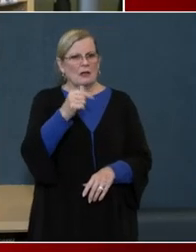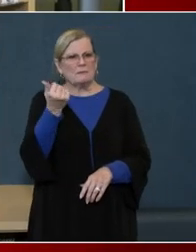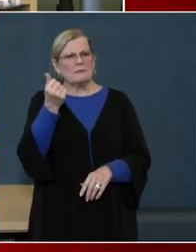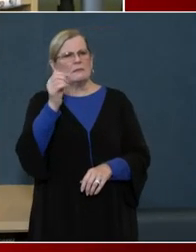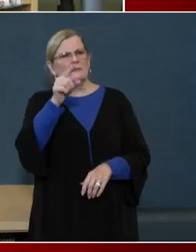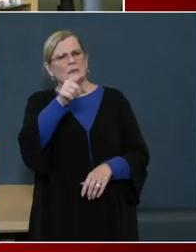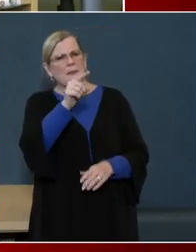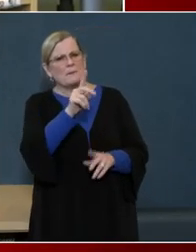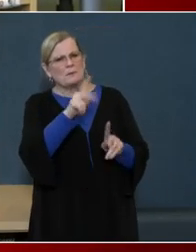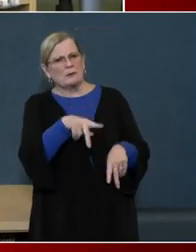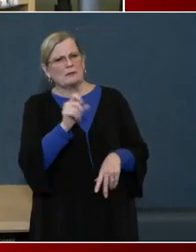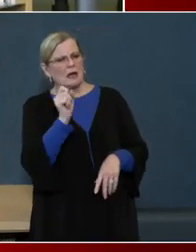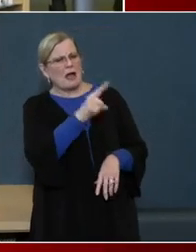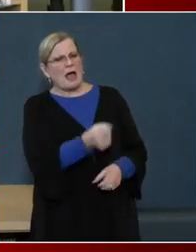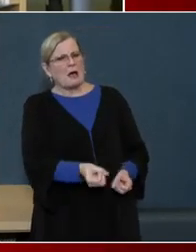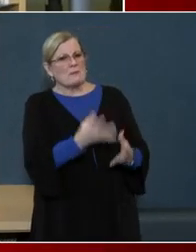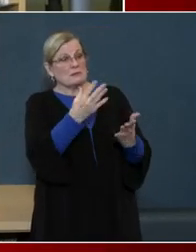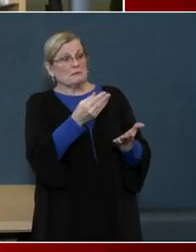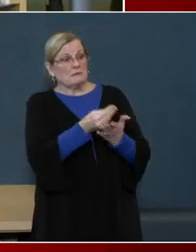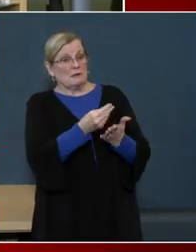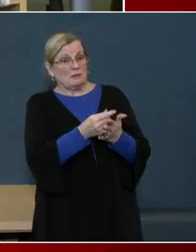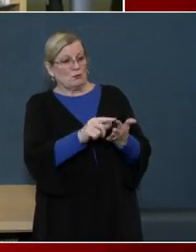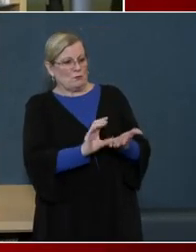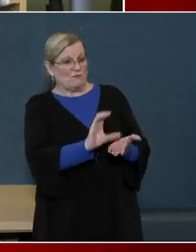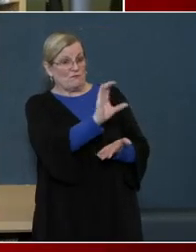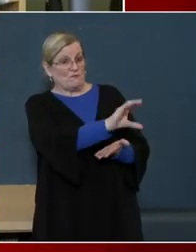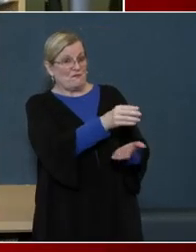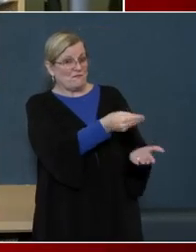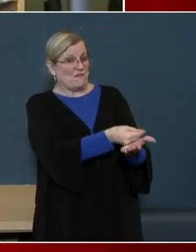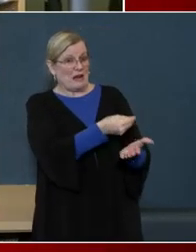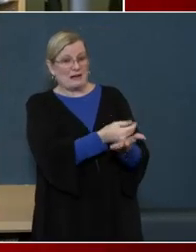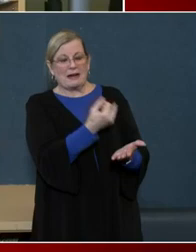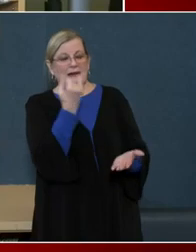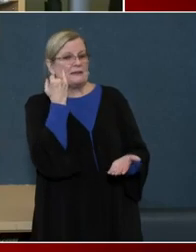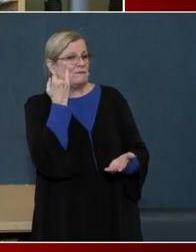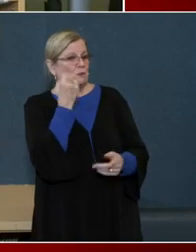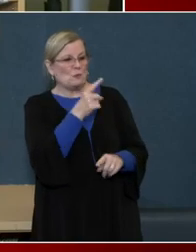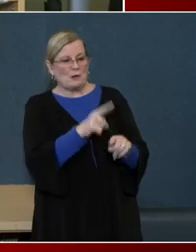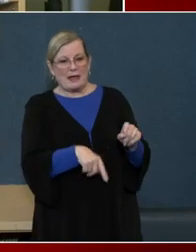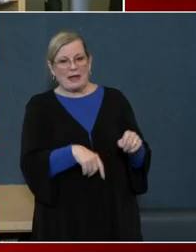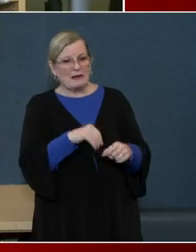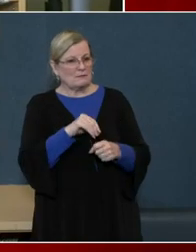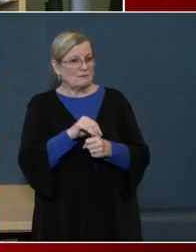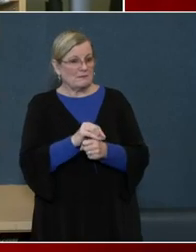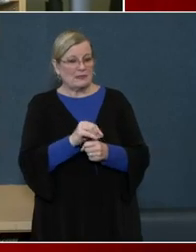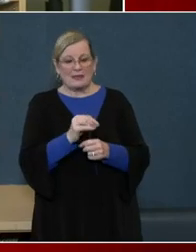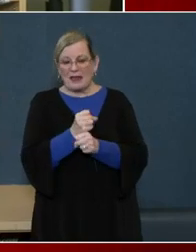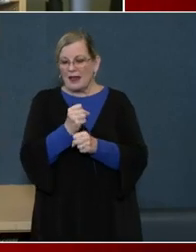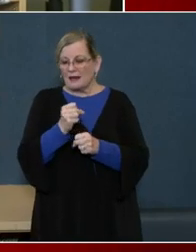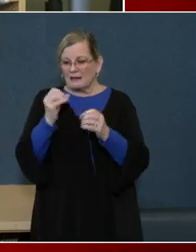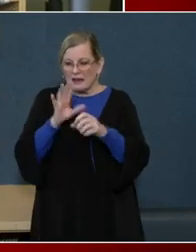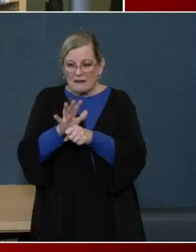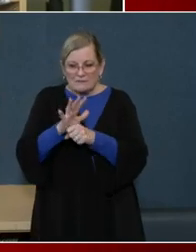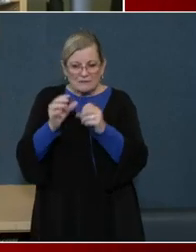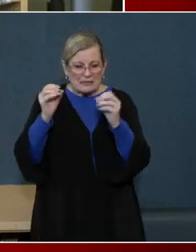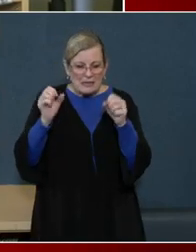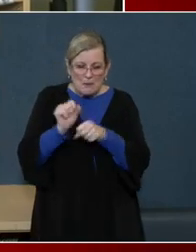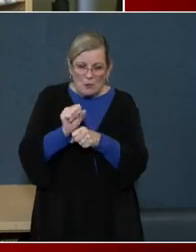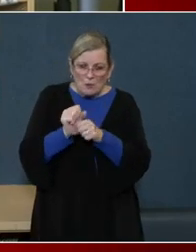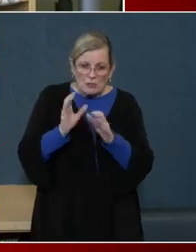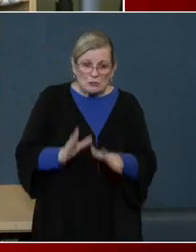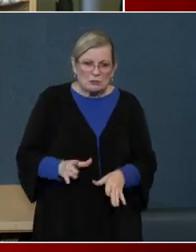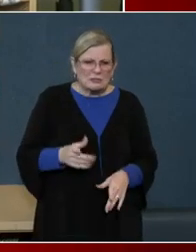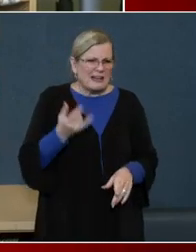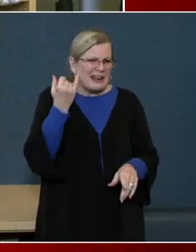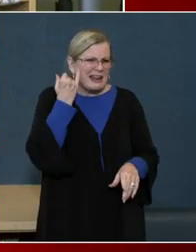teachers to staff if you can't get them from school system employees? Will you have to? I saw you said community partners, but I don't know if that